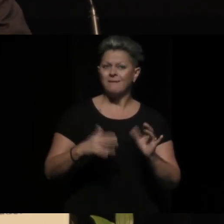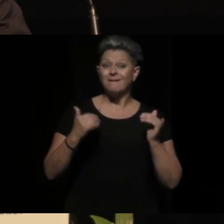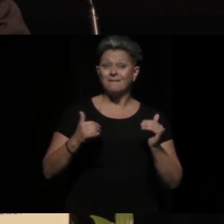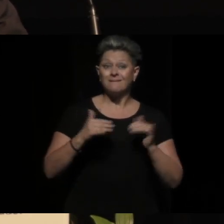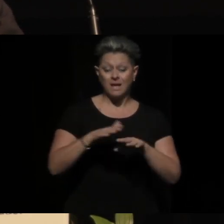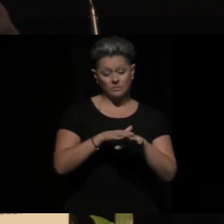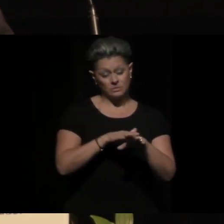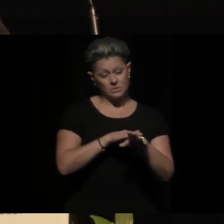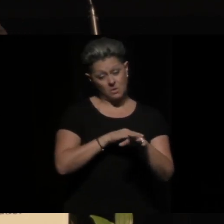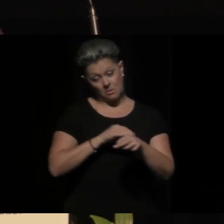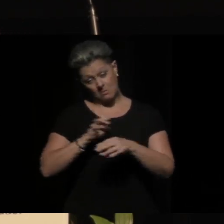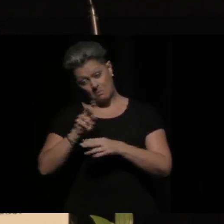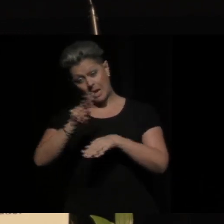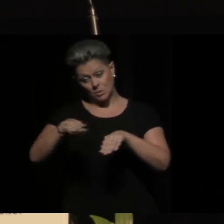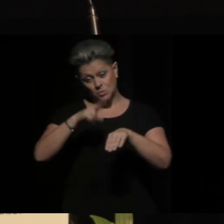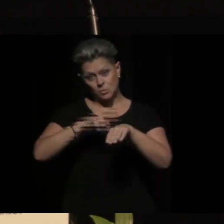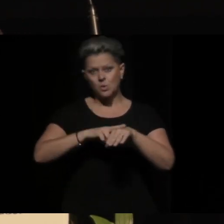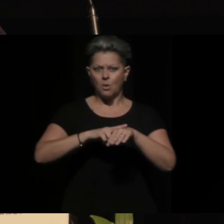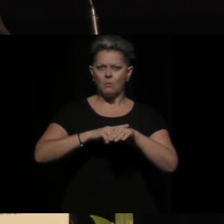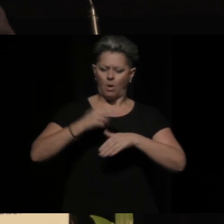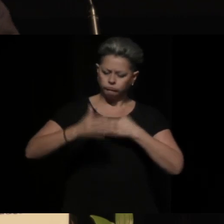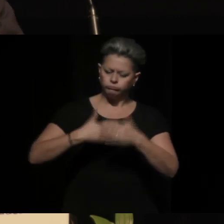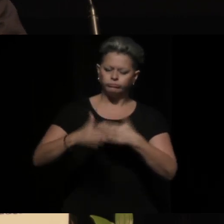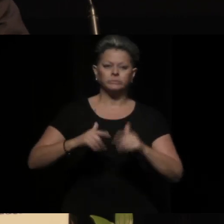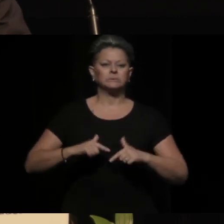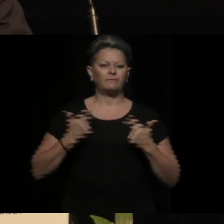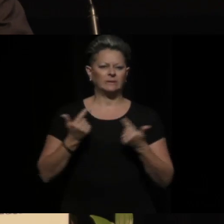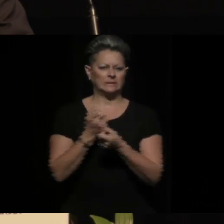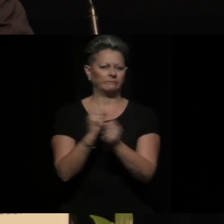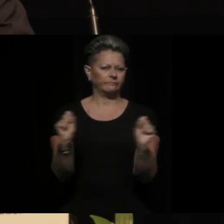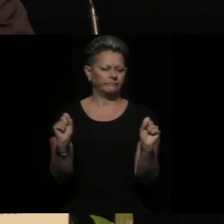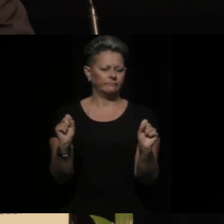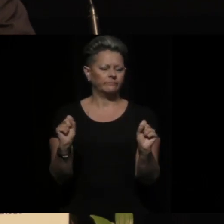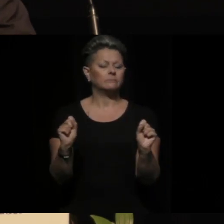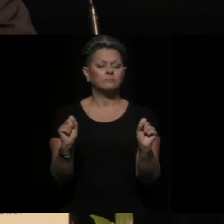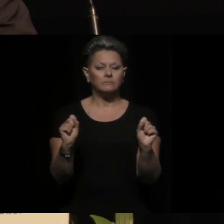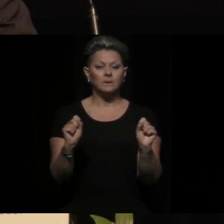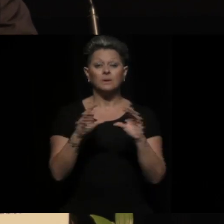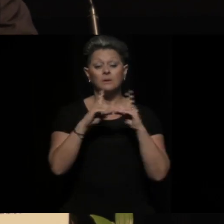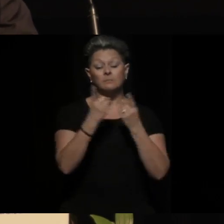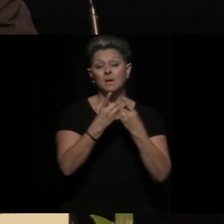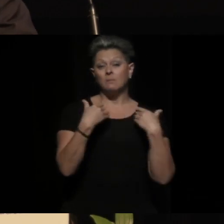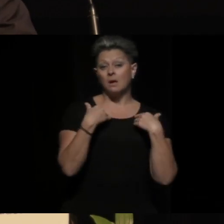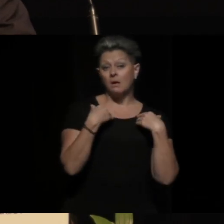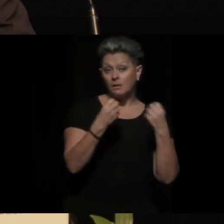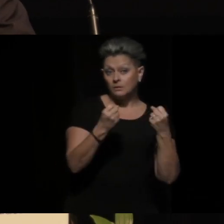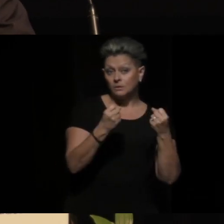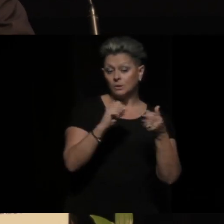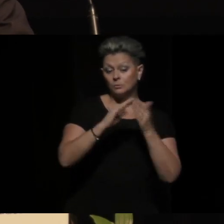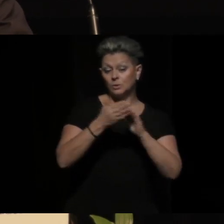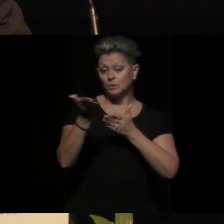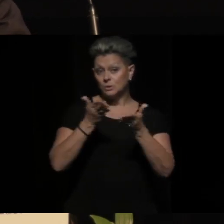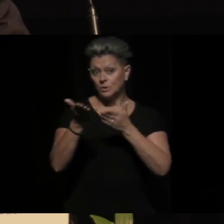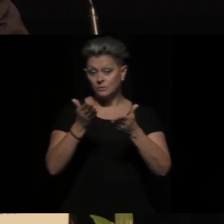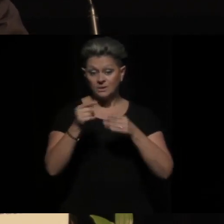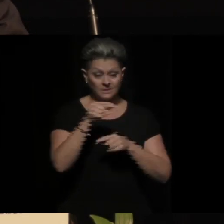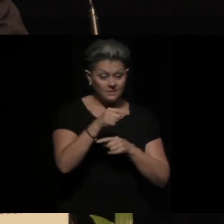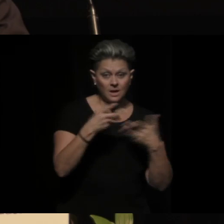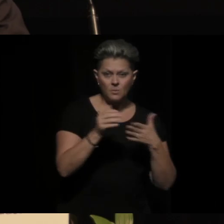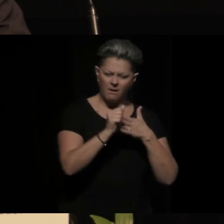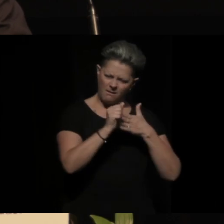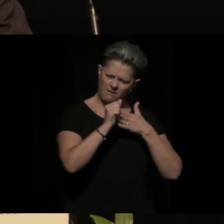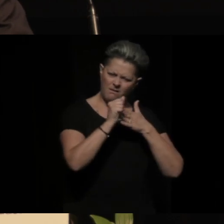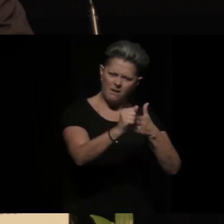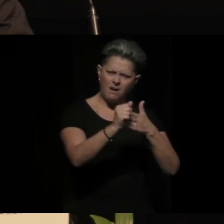to our normal activities in ways that are safe. The Department of Health and Community Services led with a health and safety